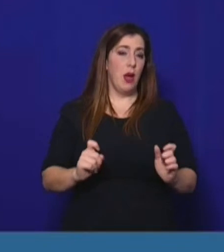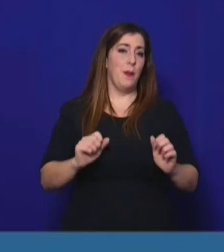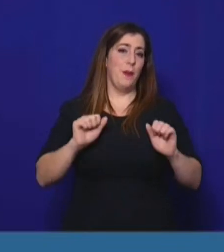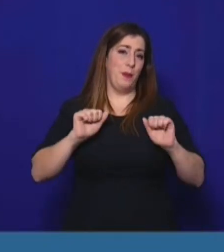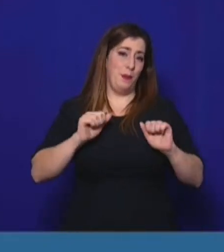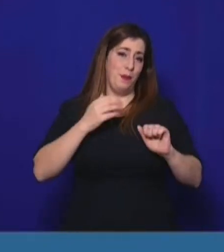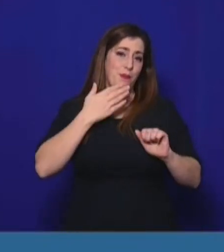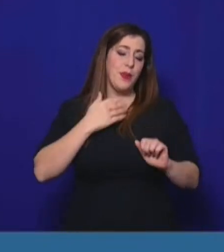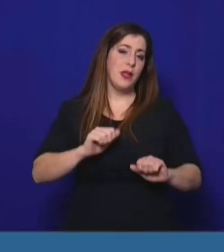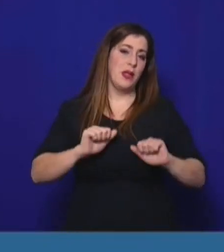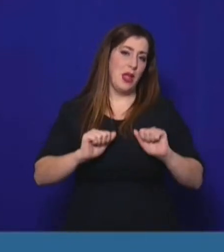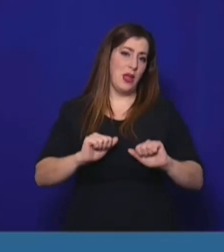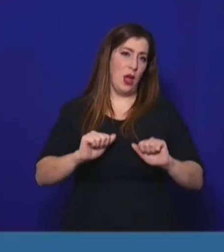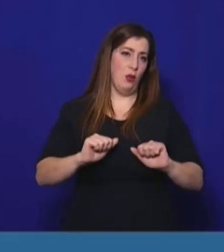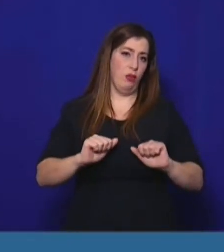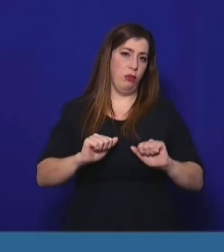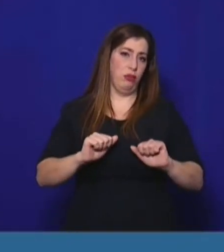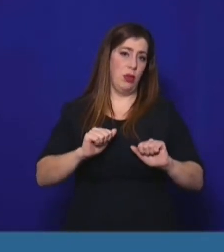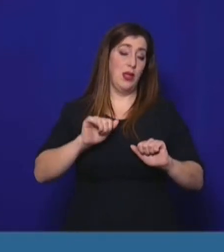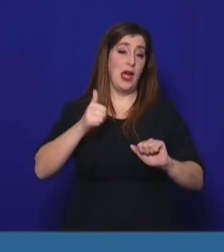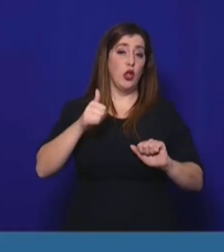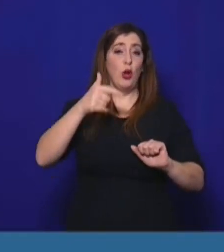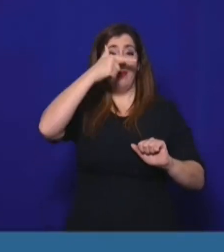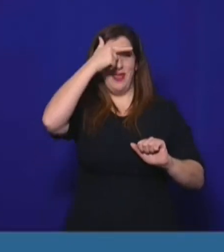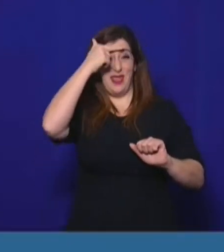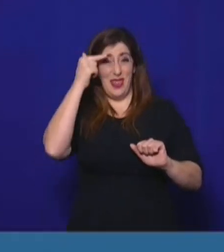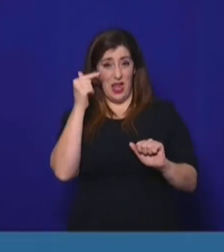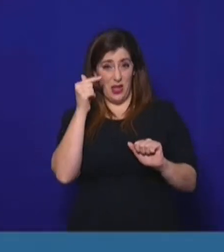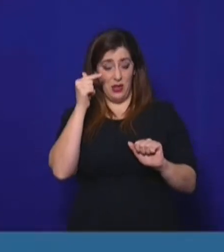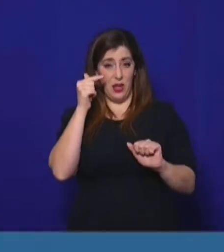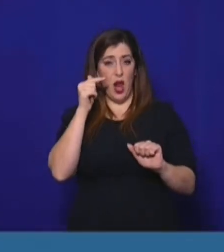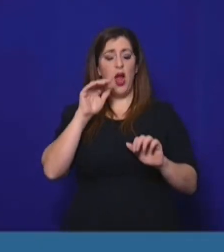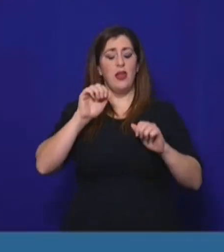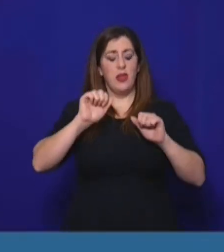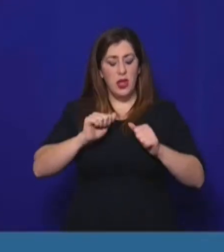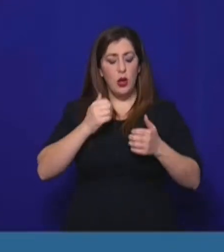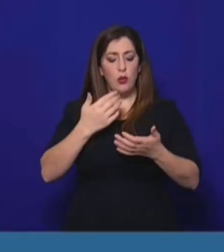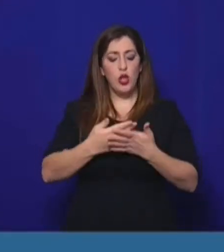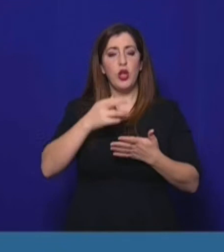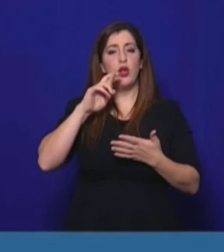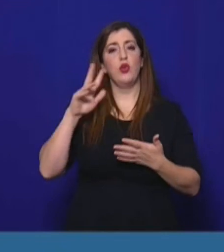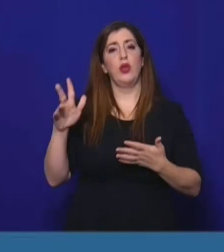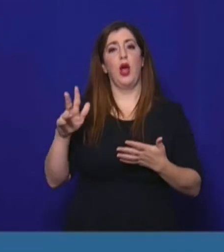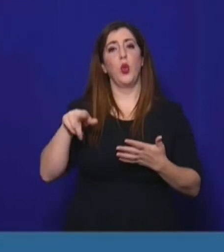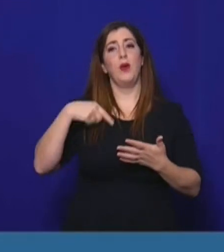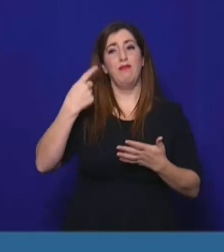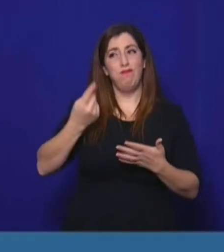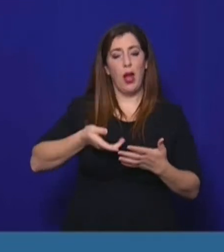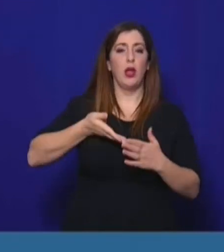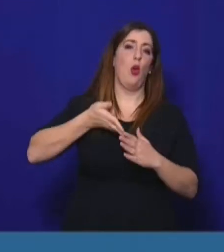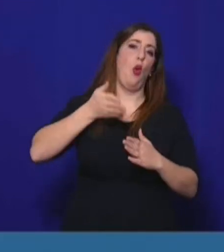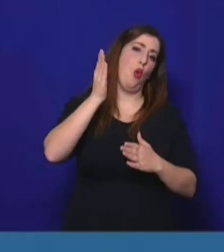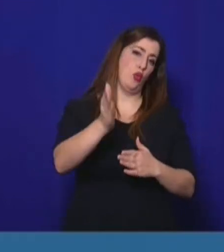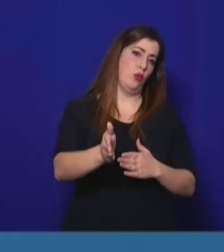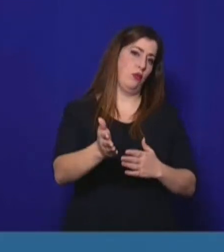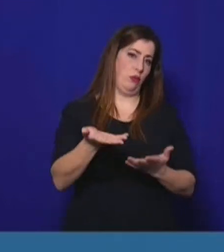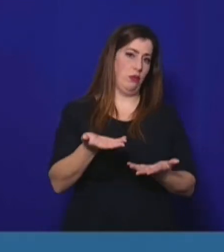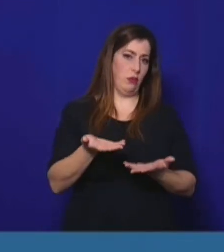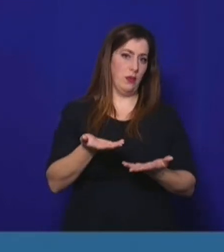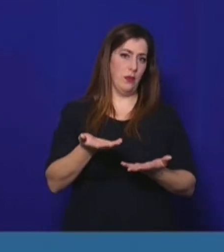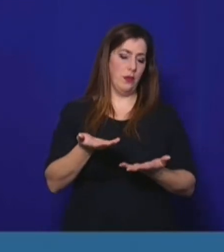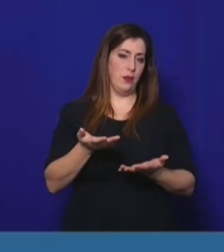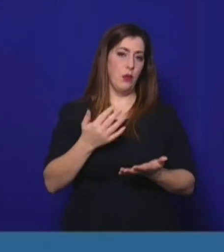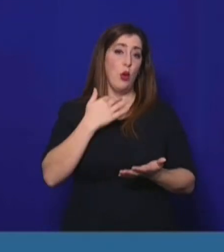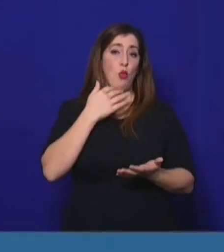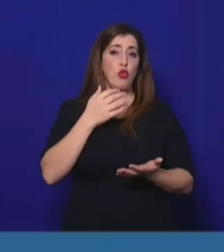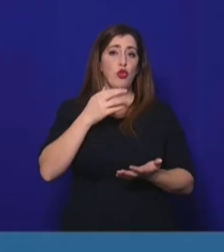tistennew sakemm joħroġ ir-riżultat. Tajjeb, ir-riżultat ħafna drabi naraw naġluh kemm nistgħu nagħtu priorità kif qedtilkom il